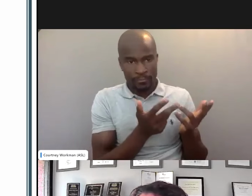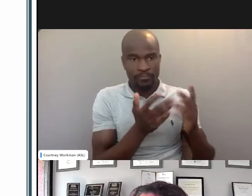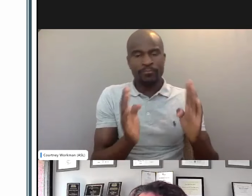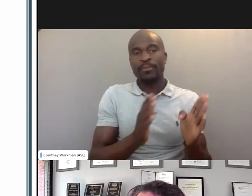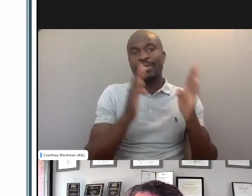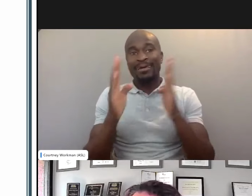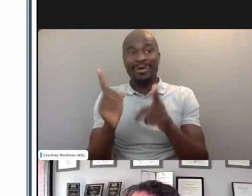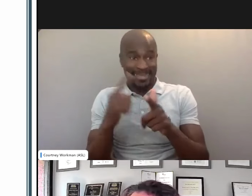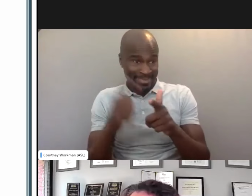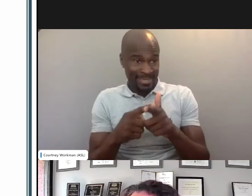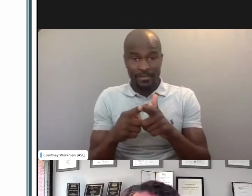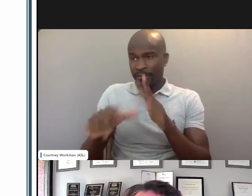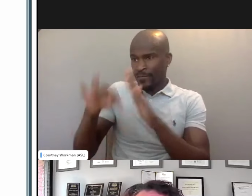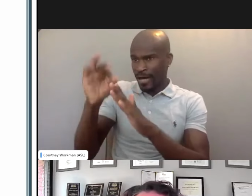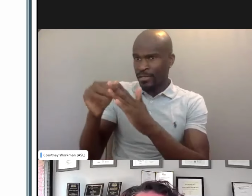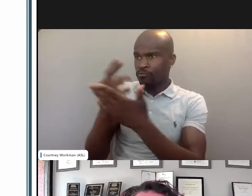there.